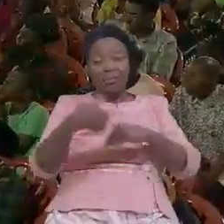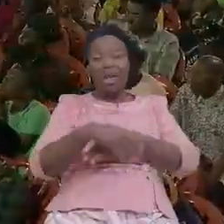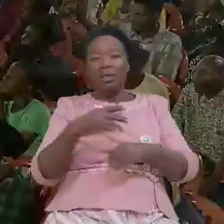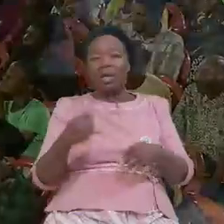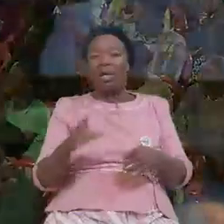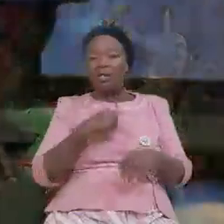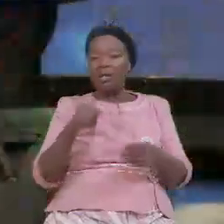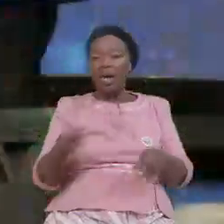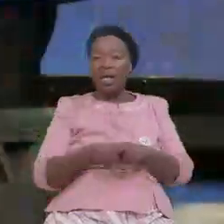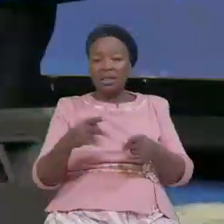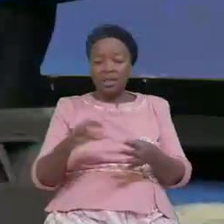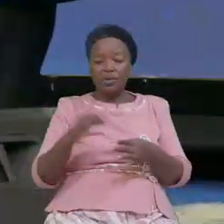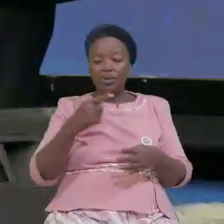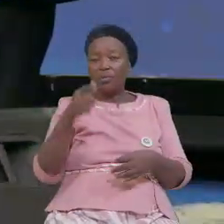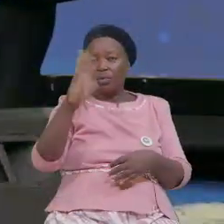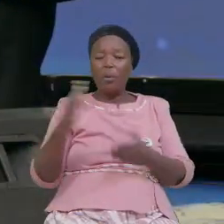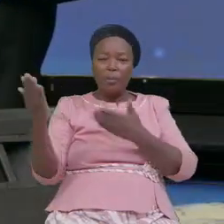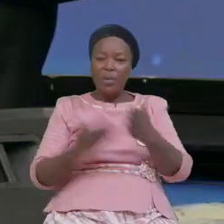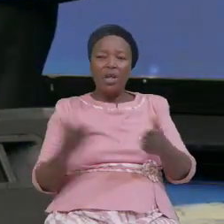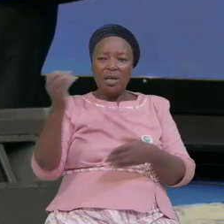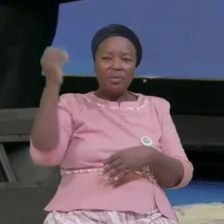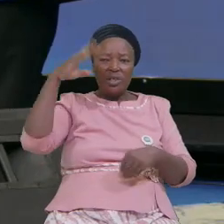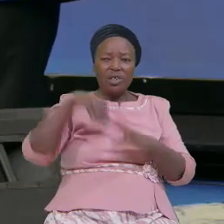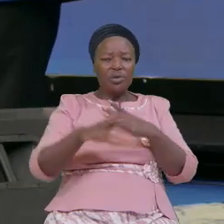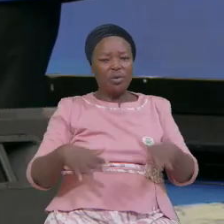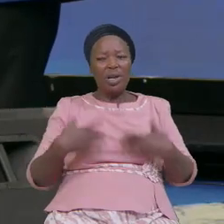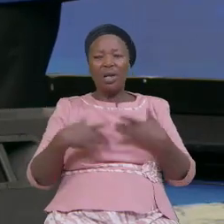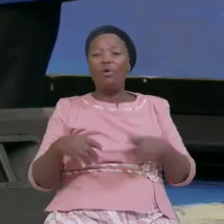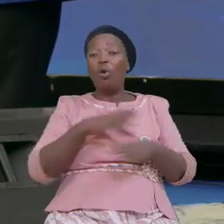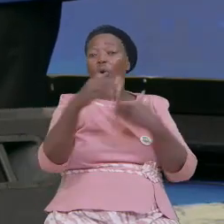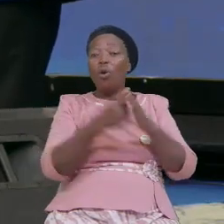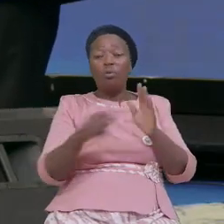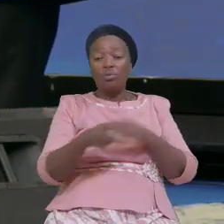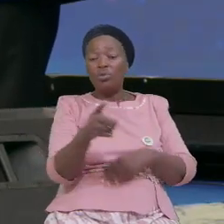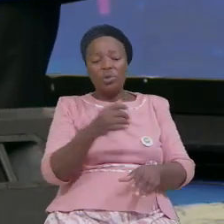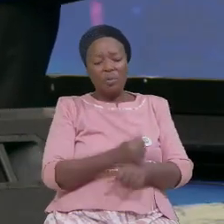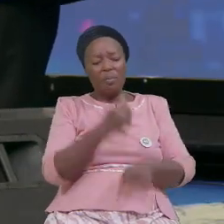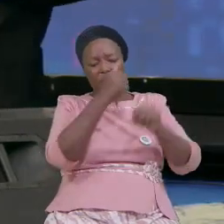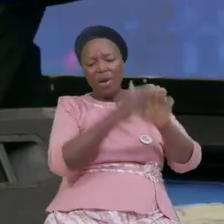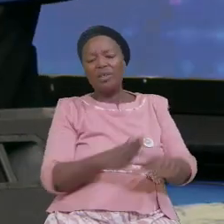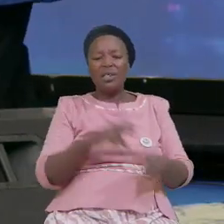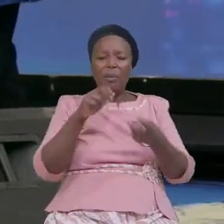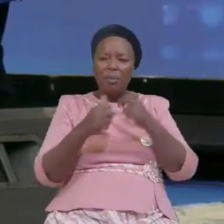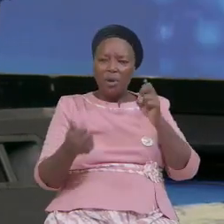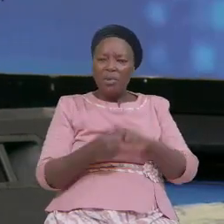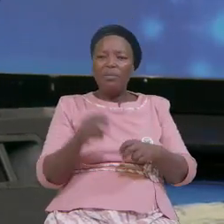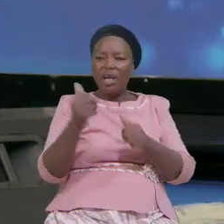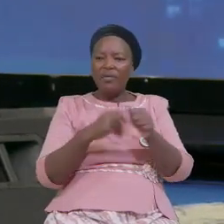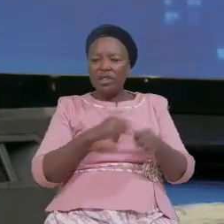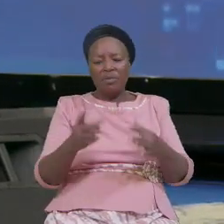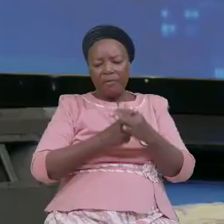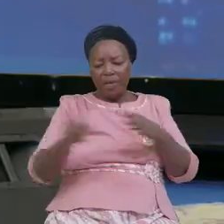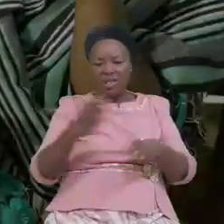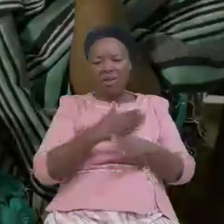brings grace into your life, those mountainous problems, everything will vanish away